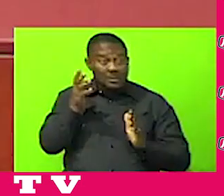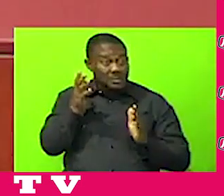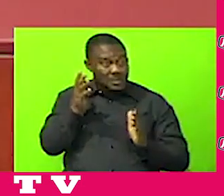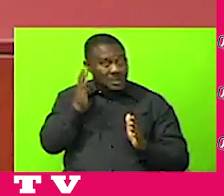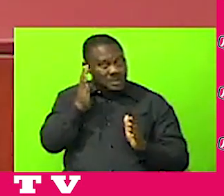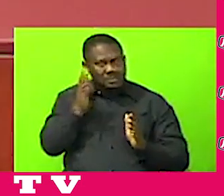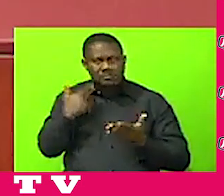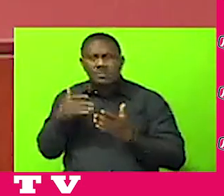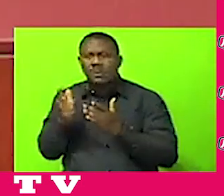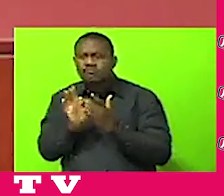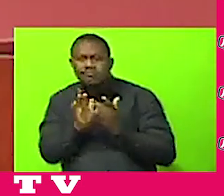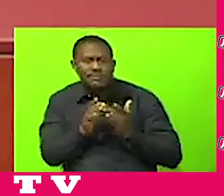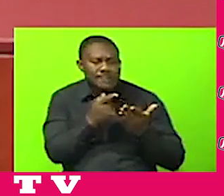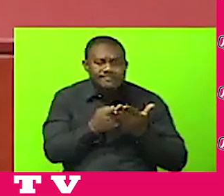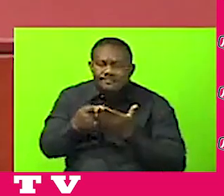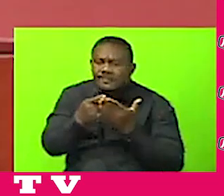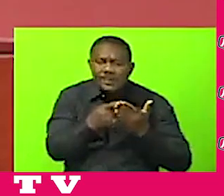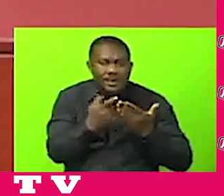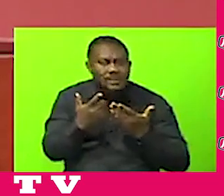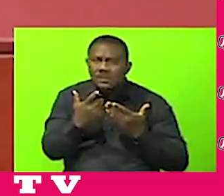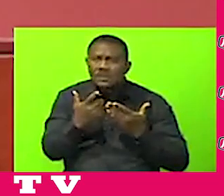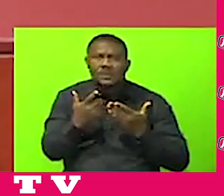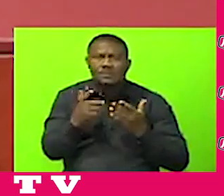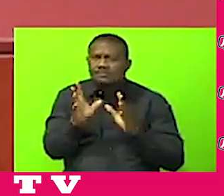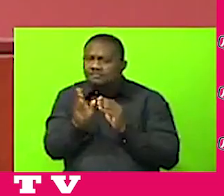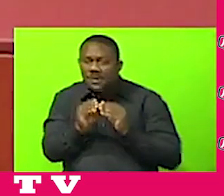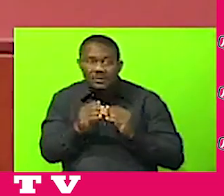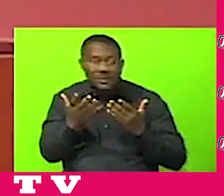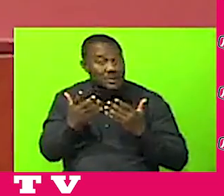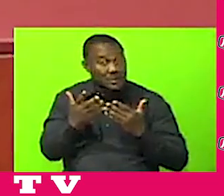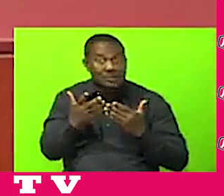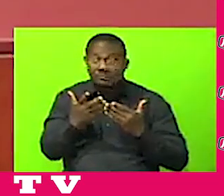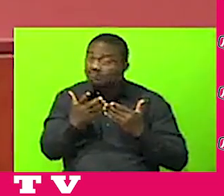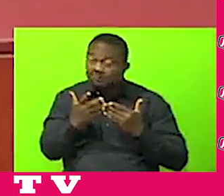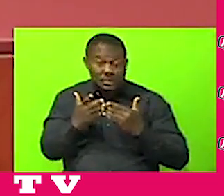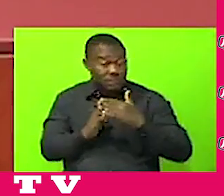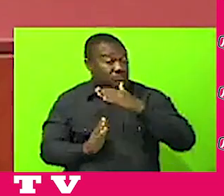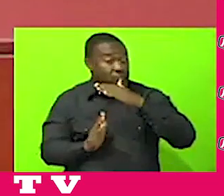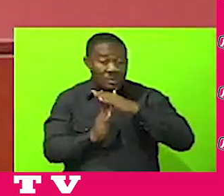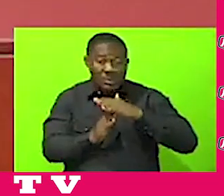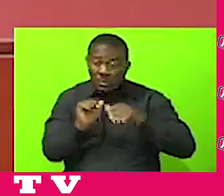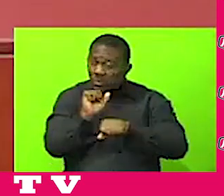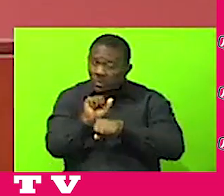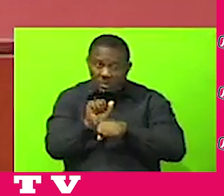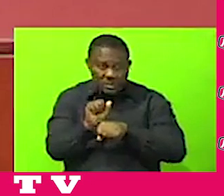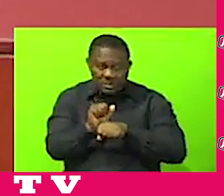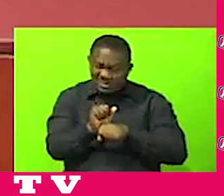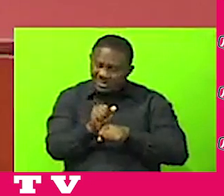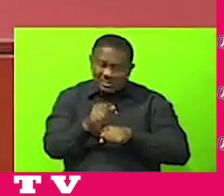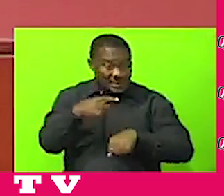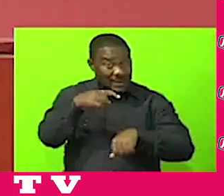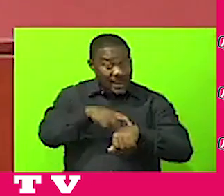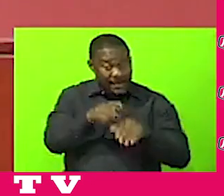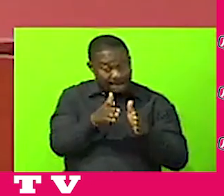consultation with leadership, suspend a meeting of the House indefinitely or for a period